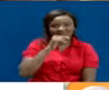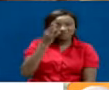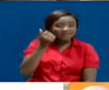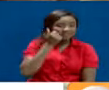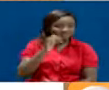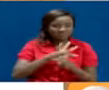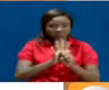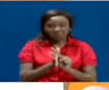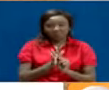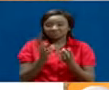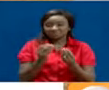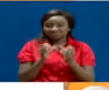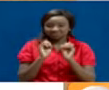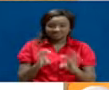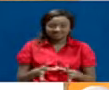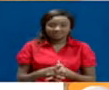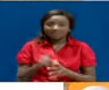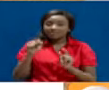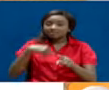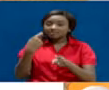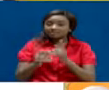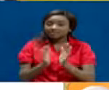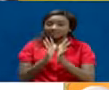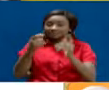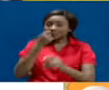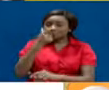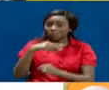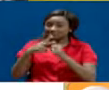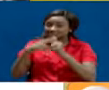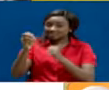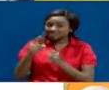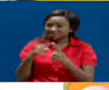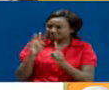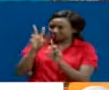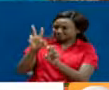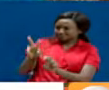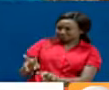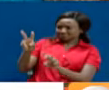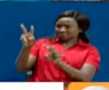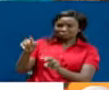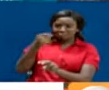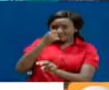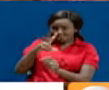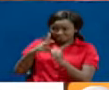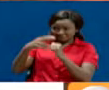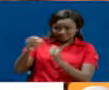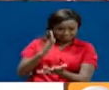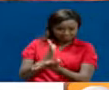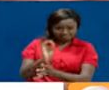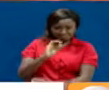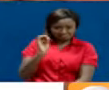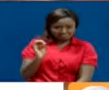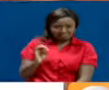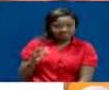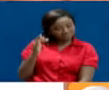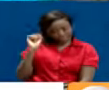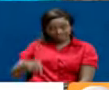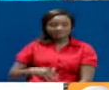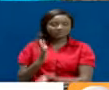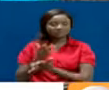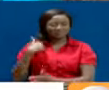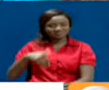been a difficult year. This year you celebrated your birthday, 70th birthday, yes. But you do not look like you're 70. I am.